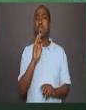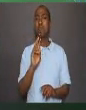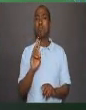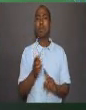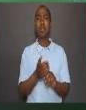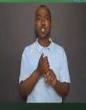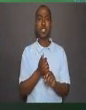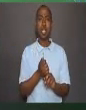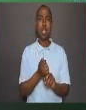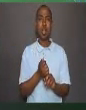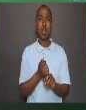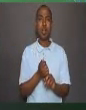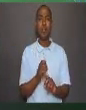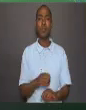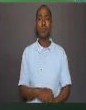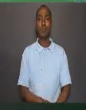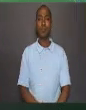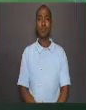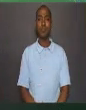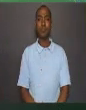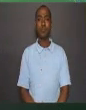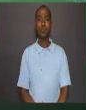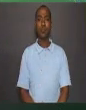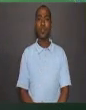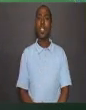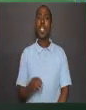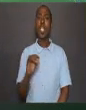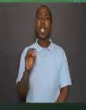water vapor than inhaled air.